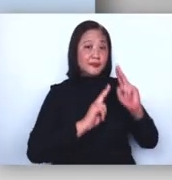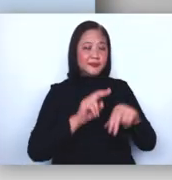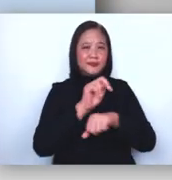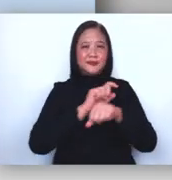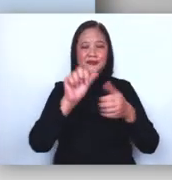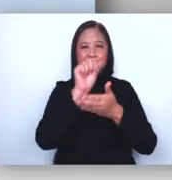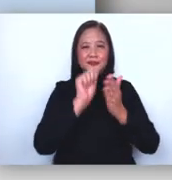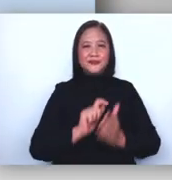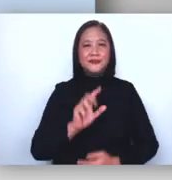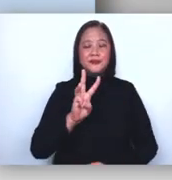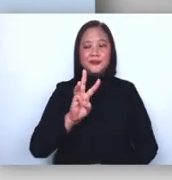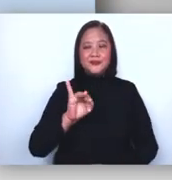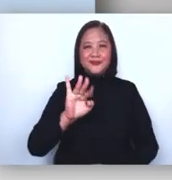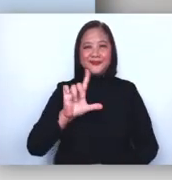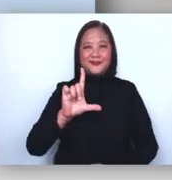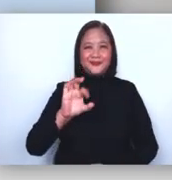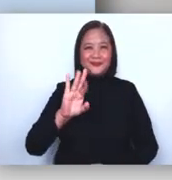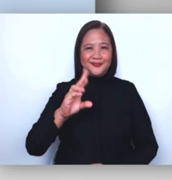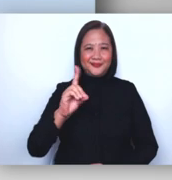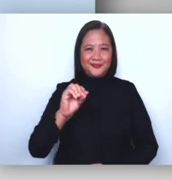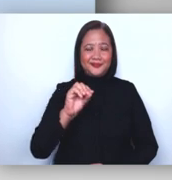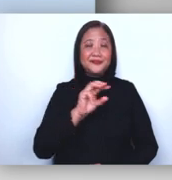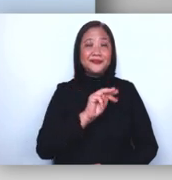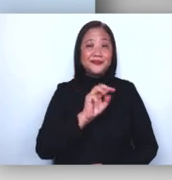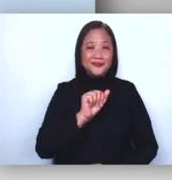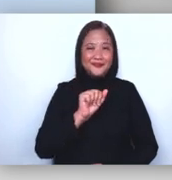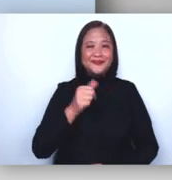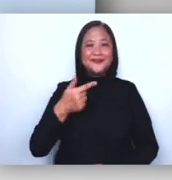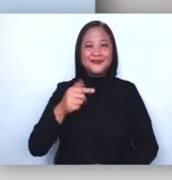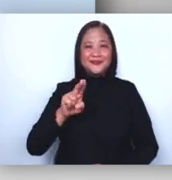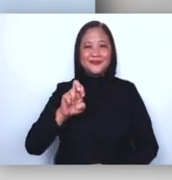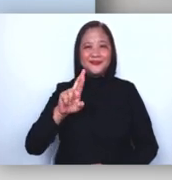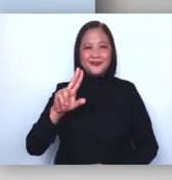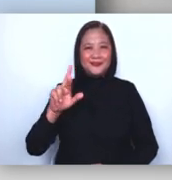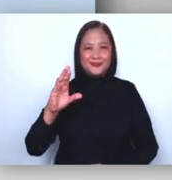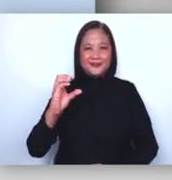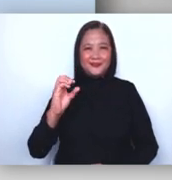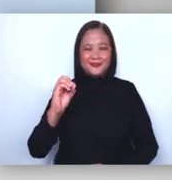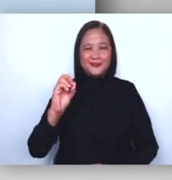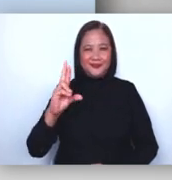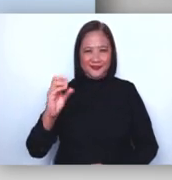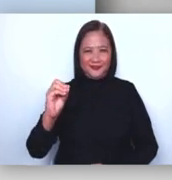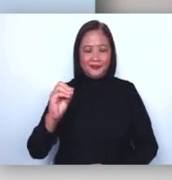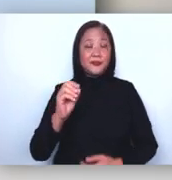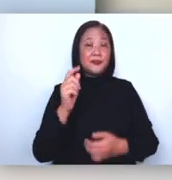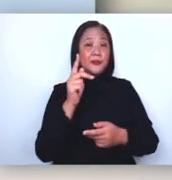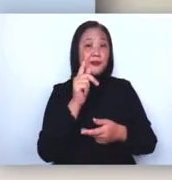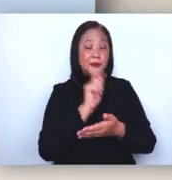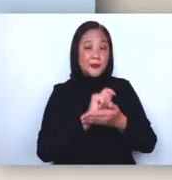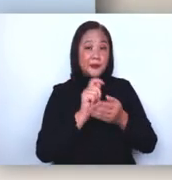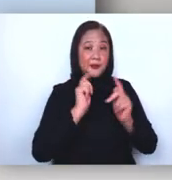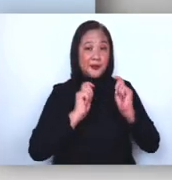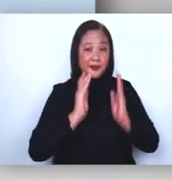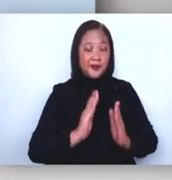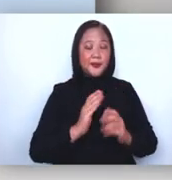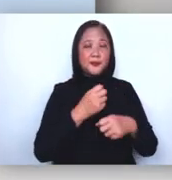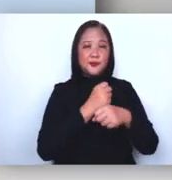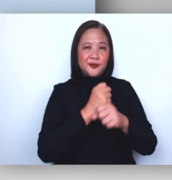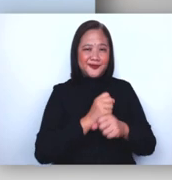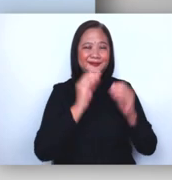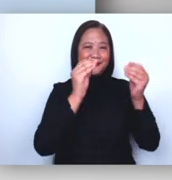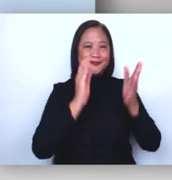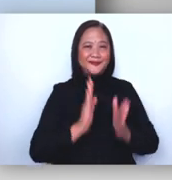A tribute to national artist Wilfrido Maria Guerrero, playwright, producer, and